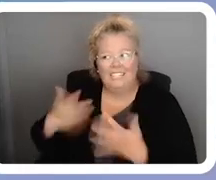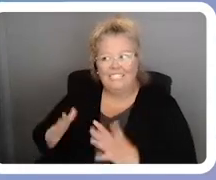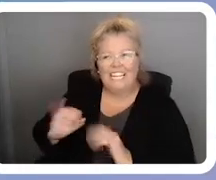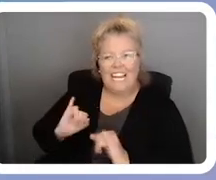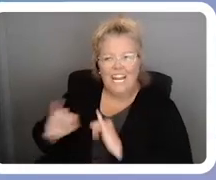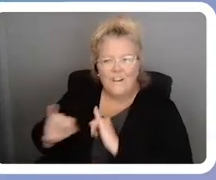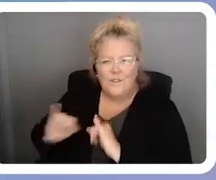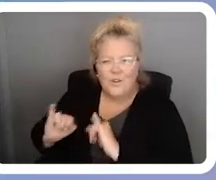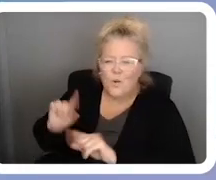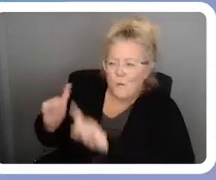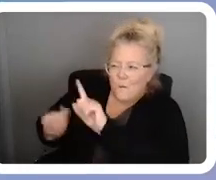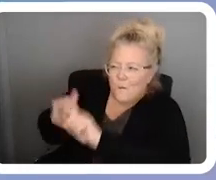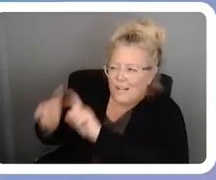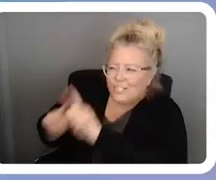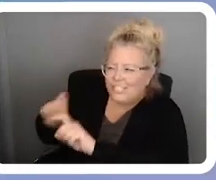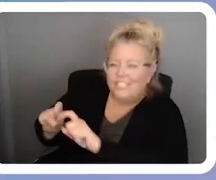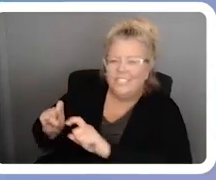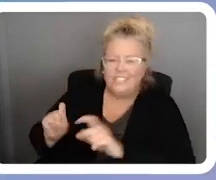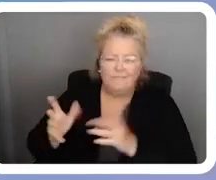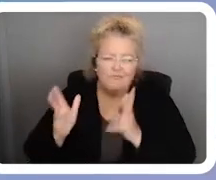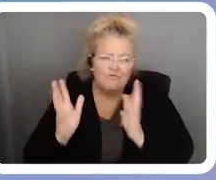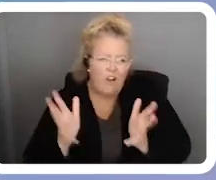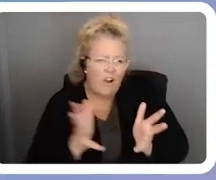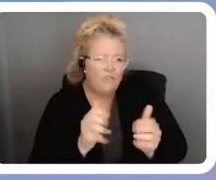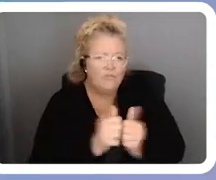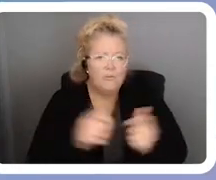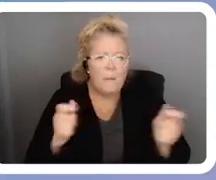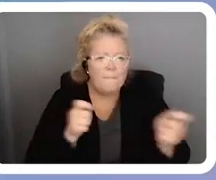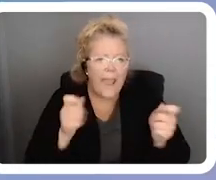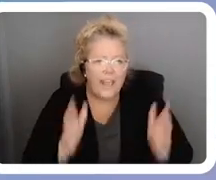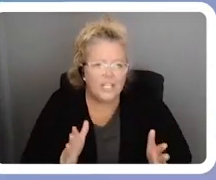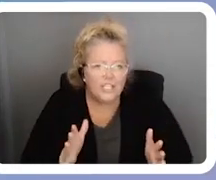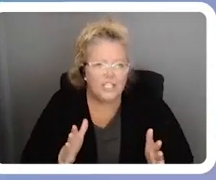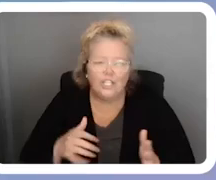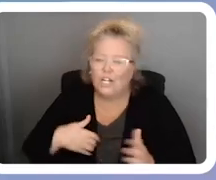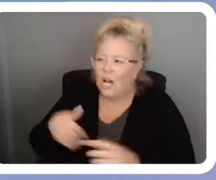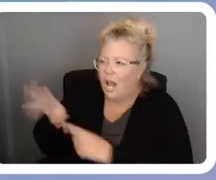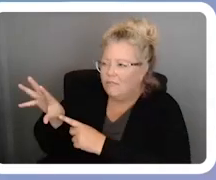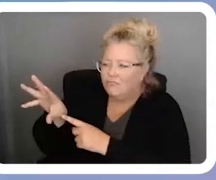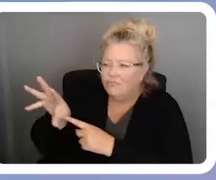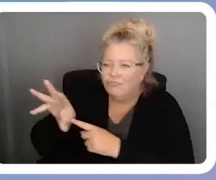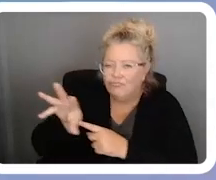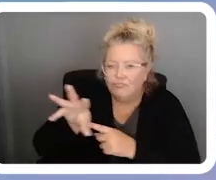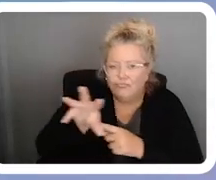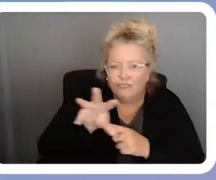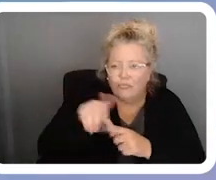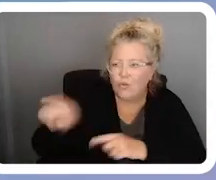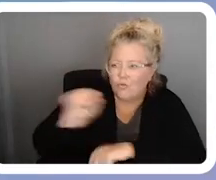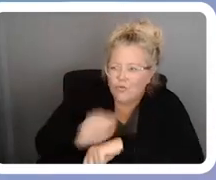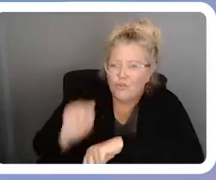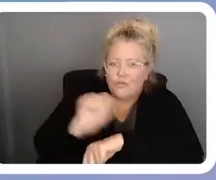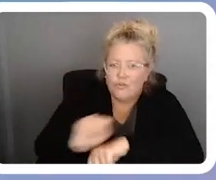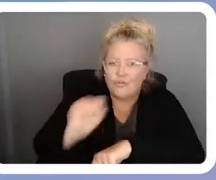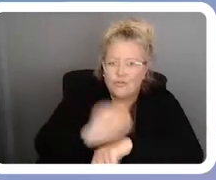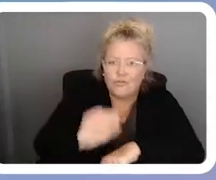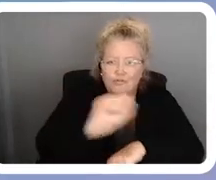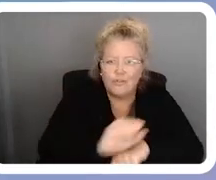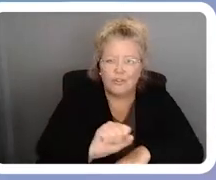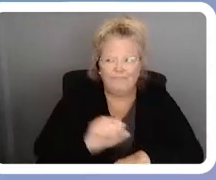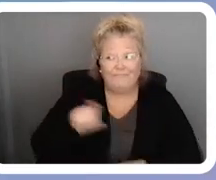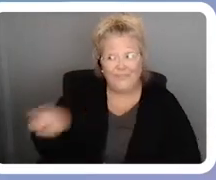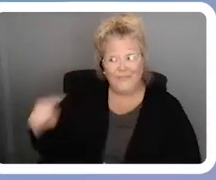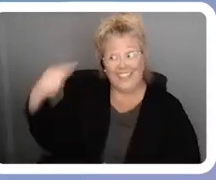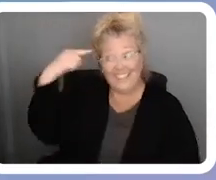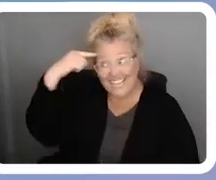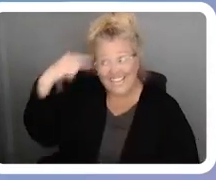able to interview him and some of his management team and be able to get some footage of seeing him and his work in action. And he